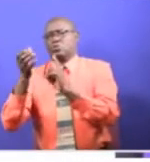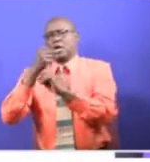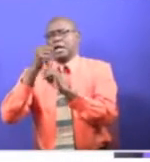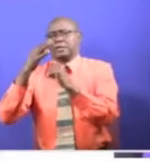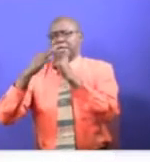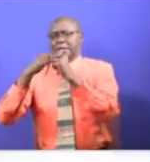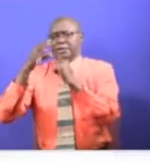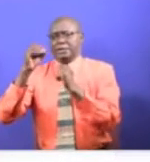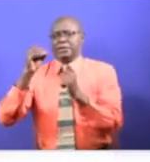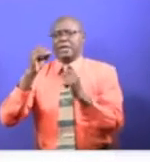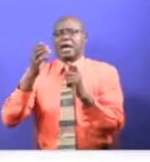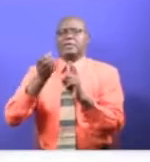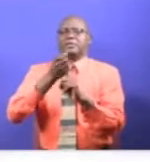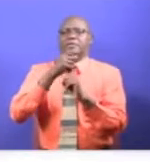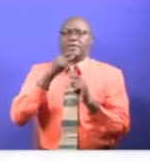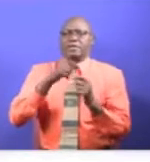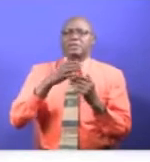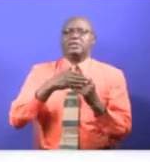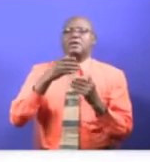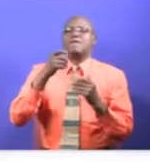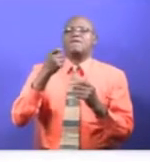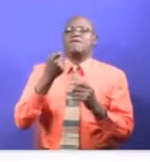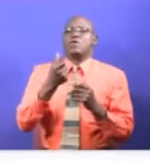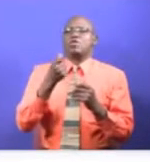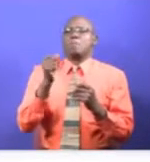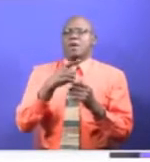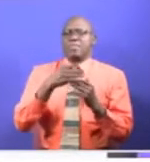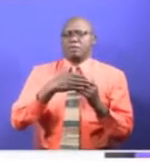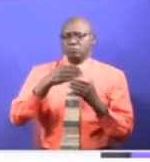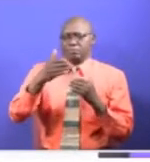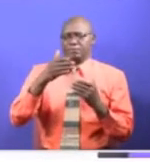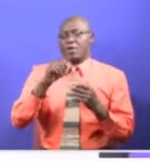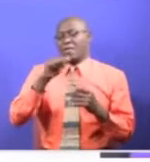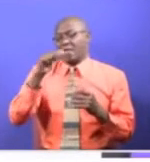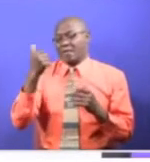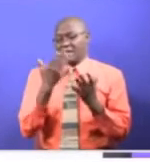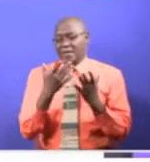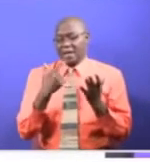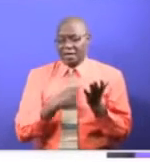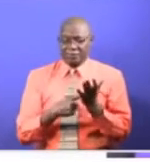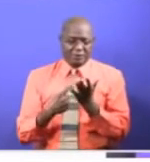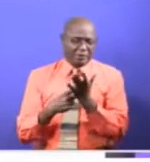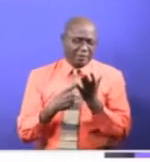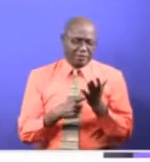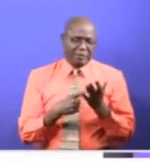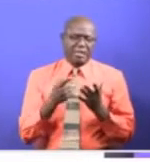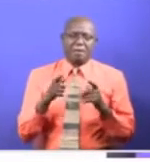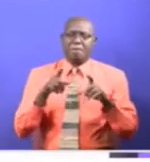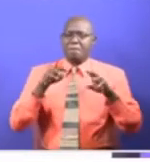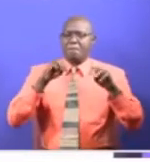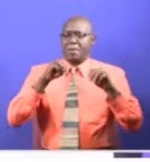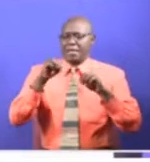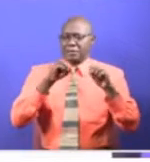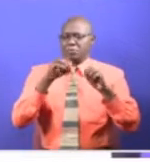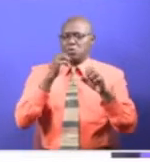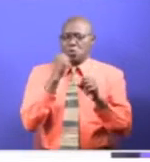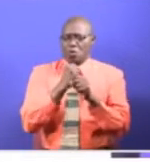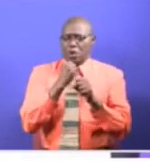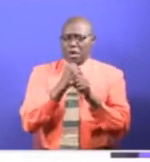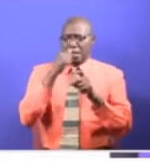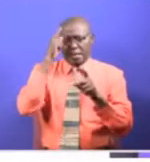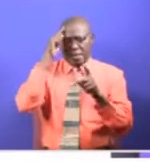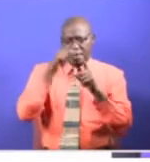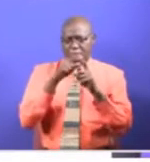to achieve that in the next few months. The other thing that we have discussed, which the management is going to work towards